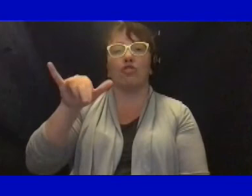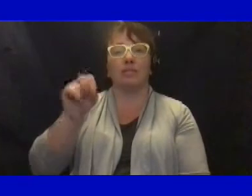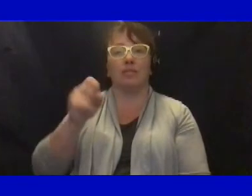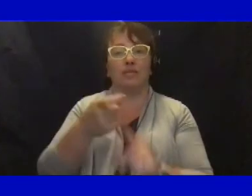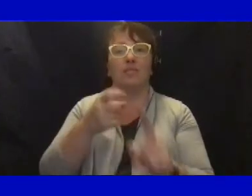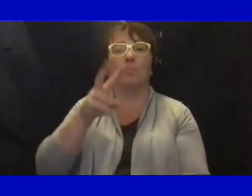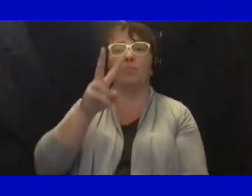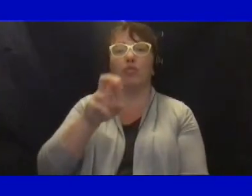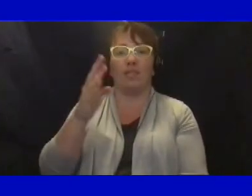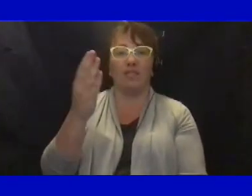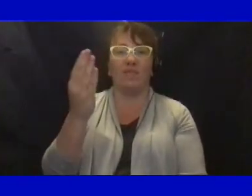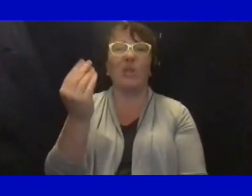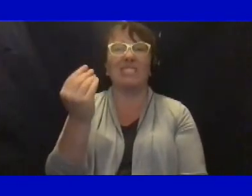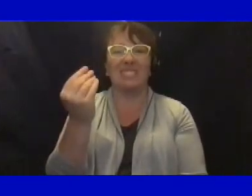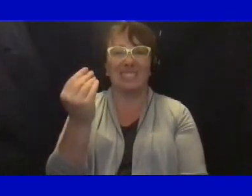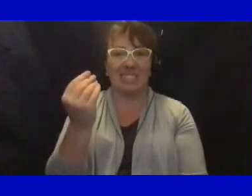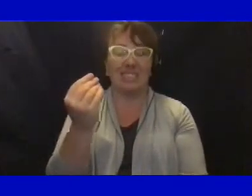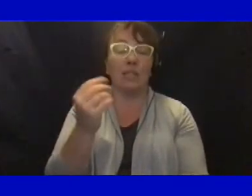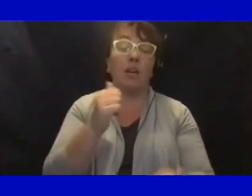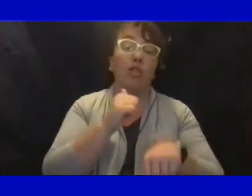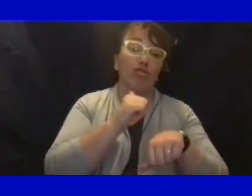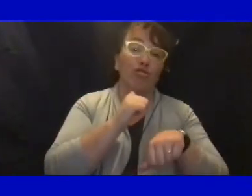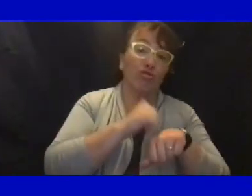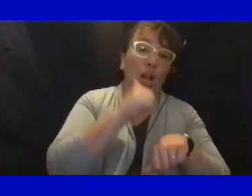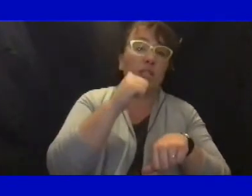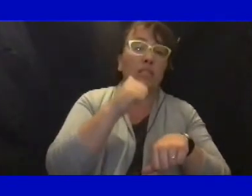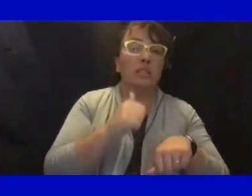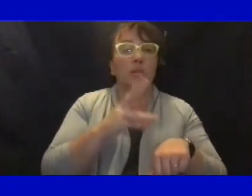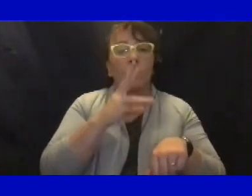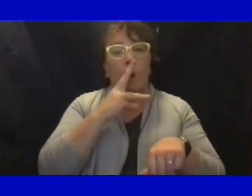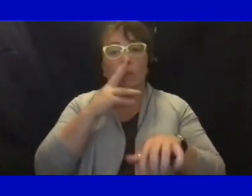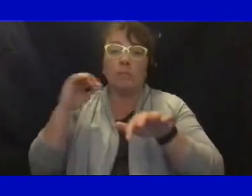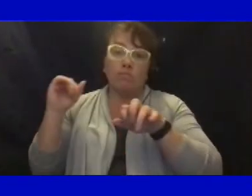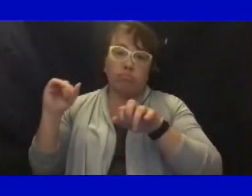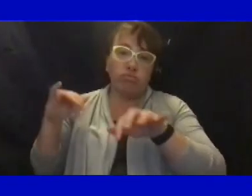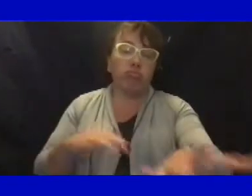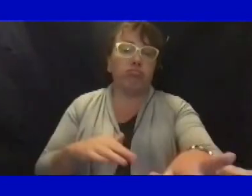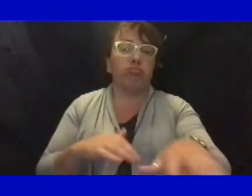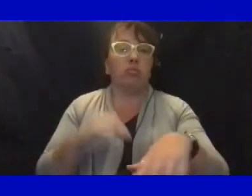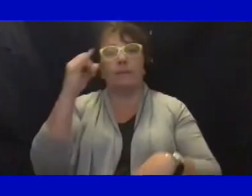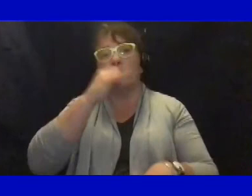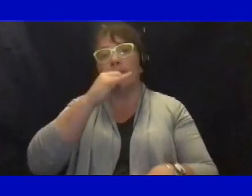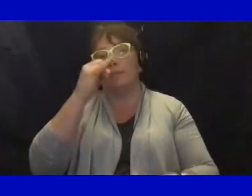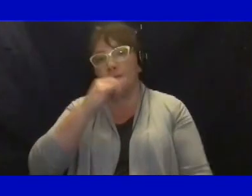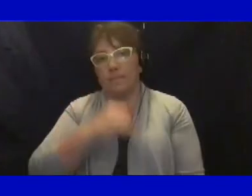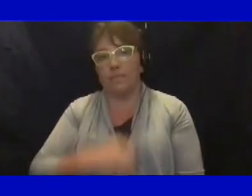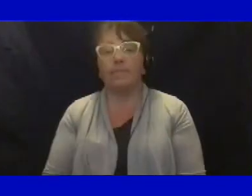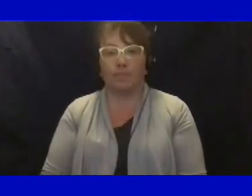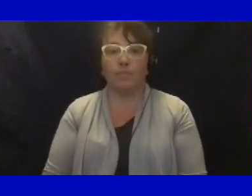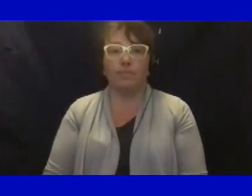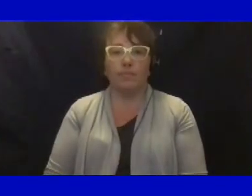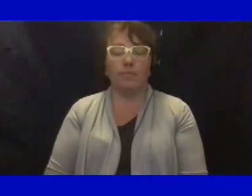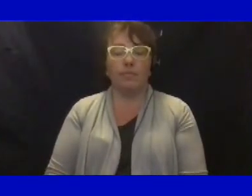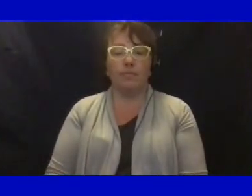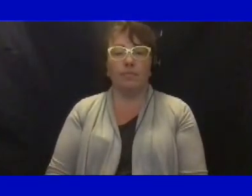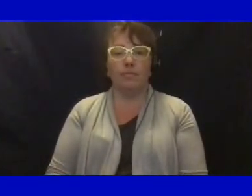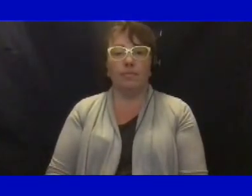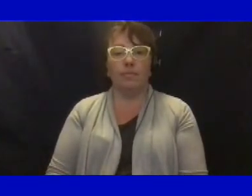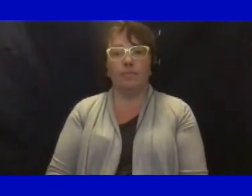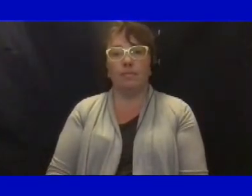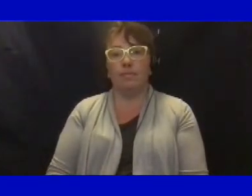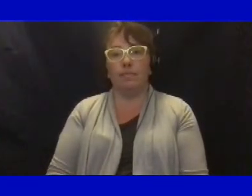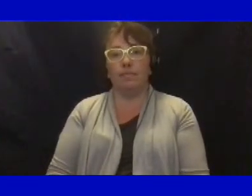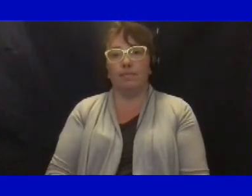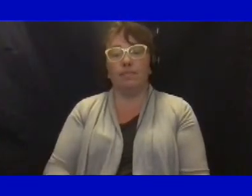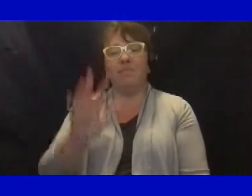boulders, floodwaters, everything came down the mountain. Basically about an inch of rain in an hour for